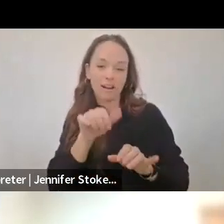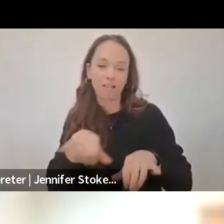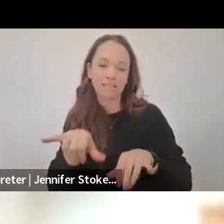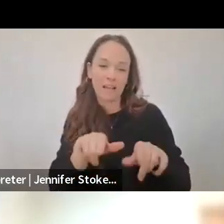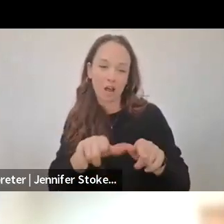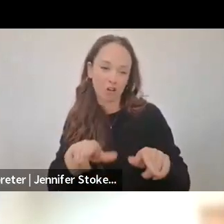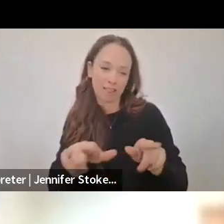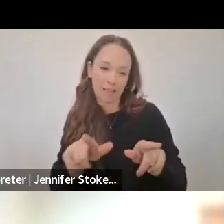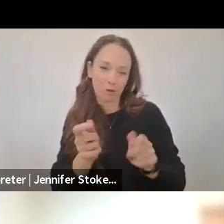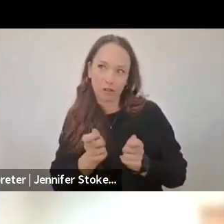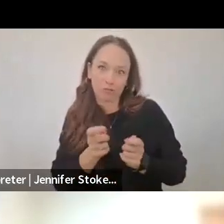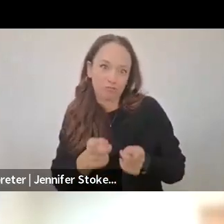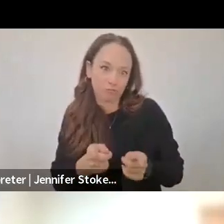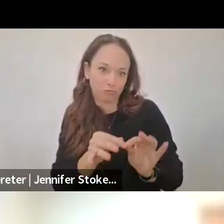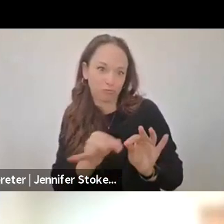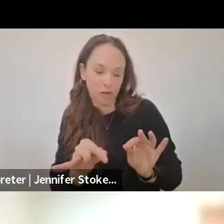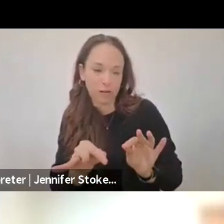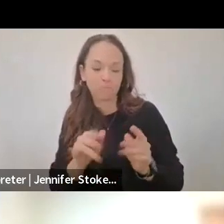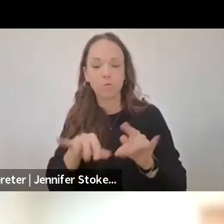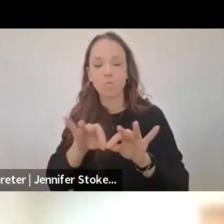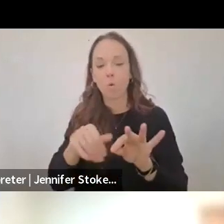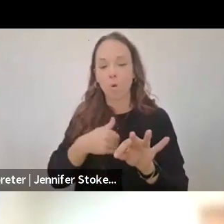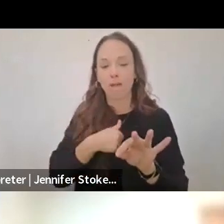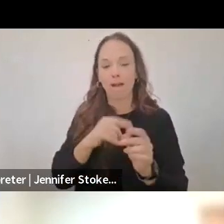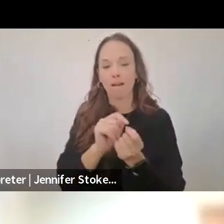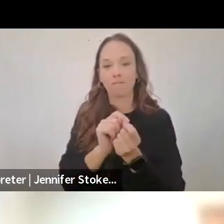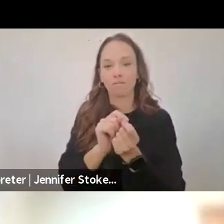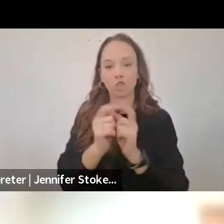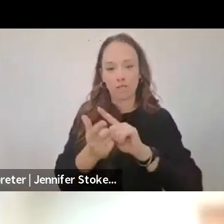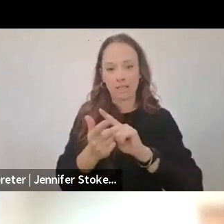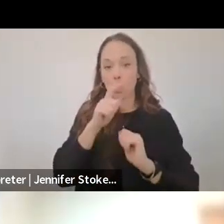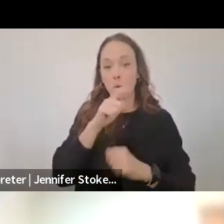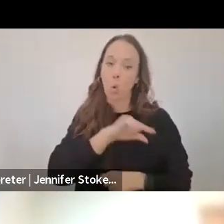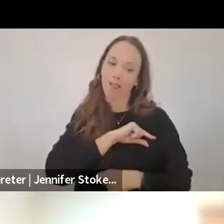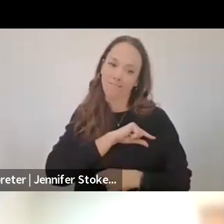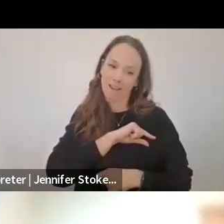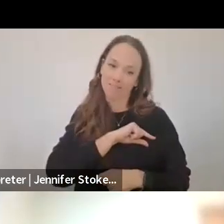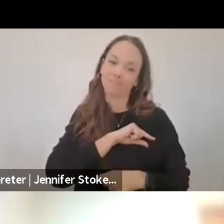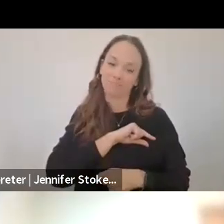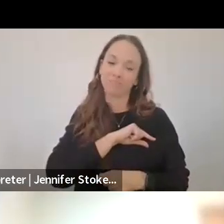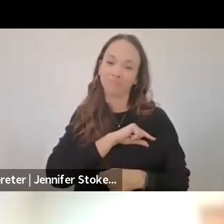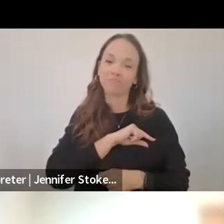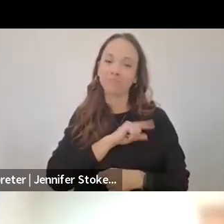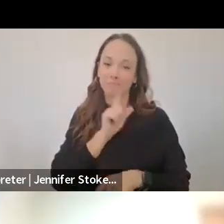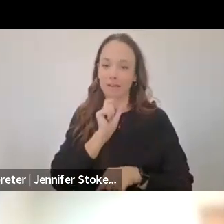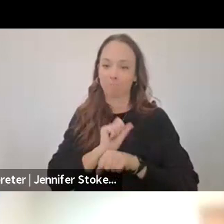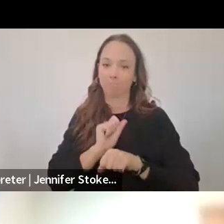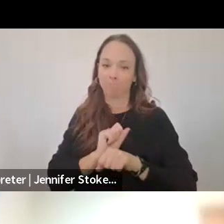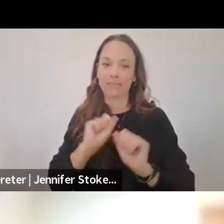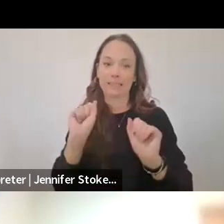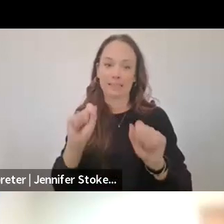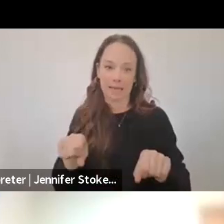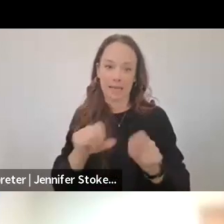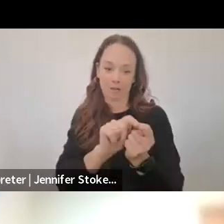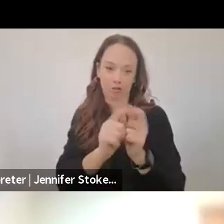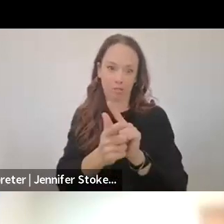that we have translators, qualified translators that are actually able to do that on site.